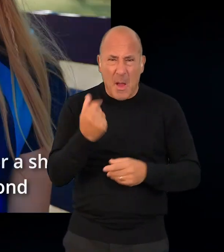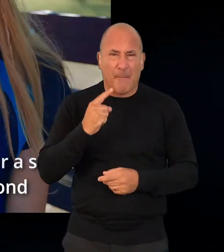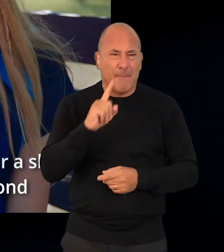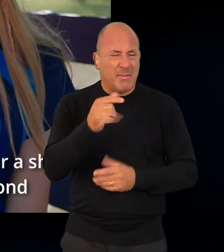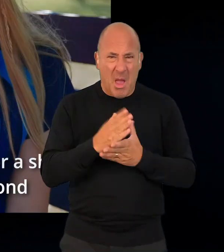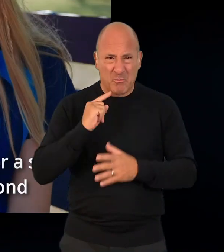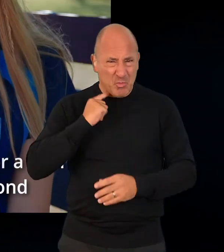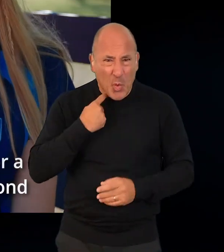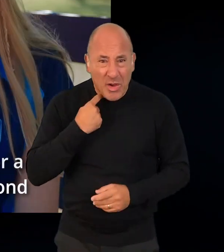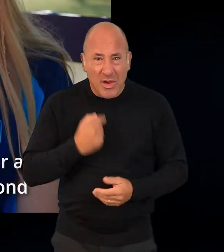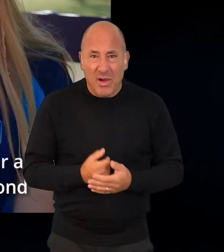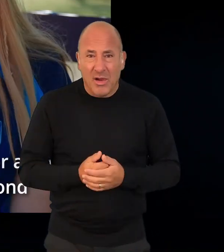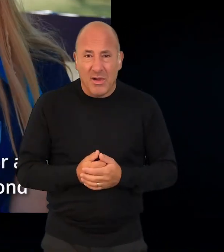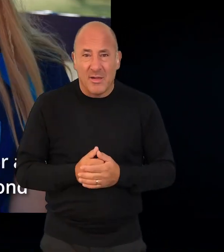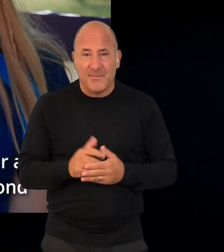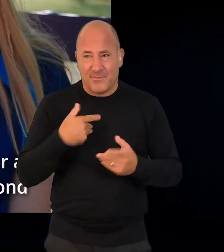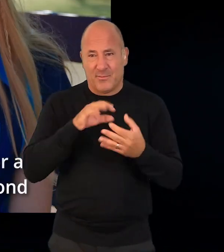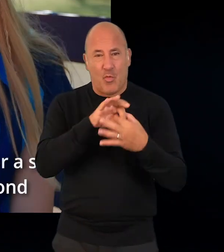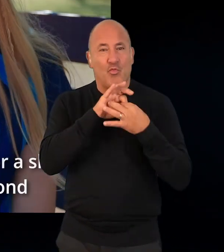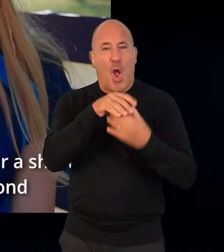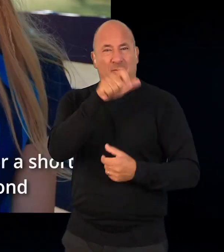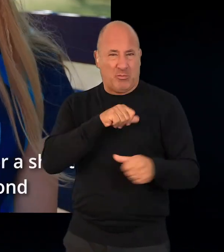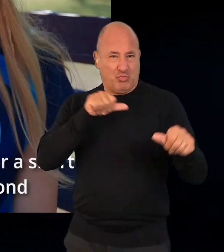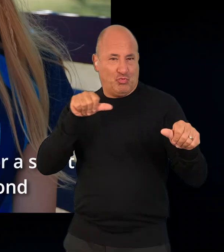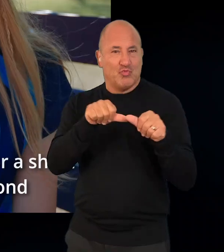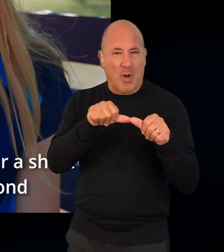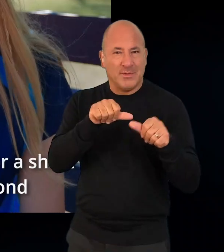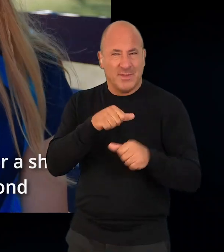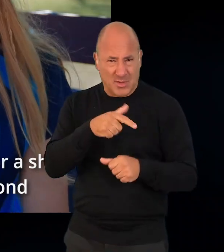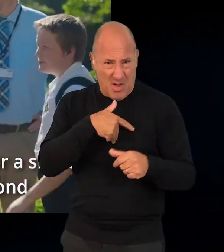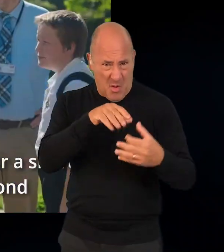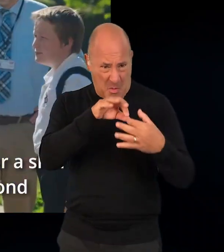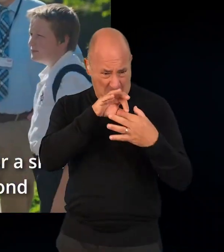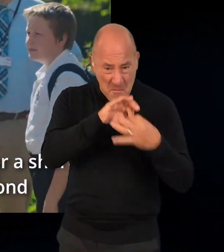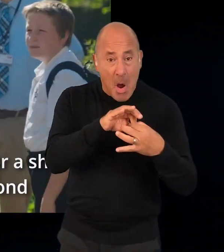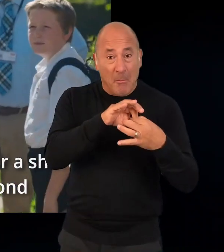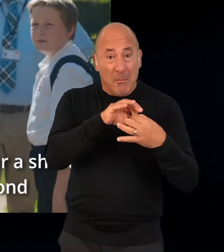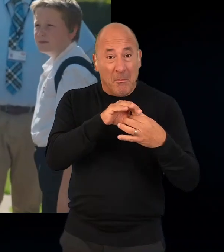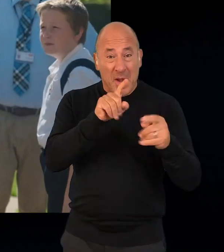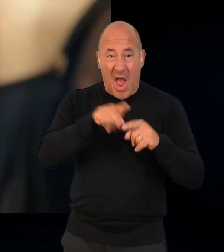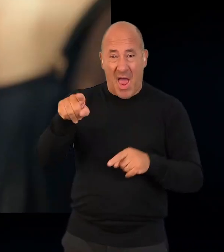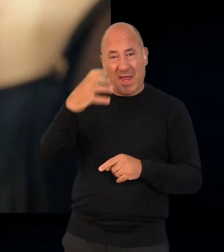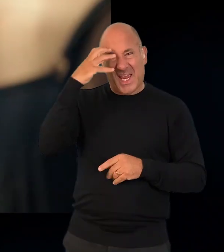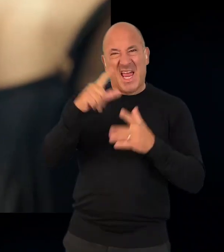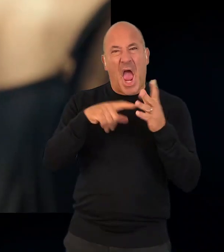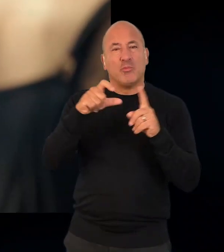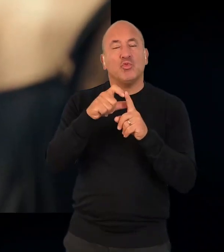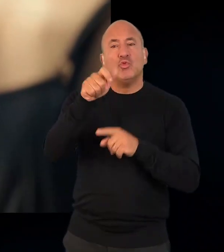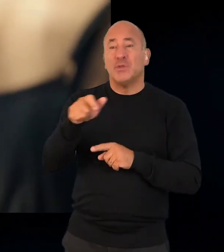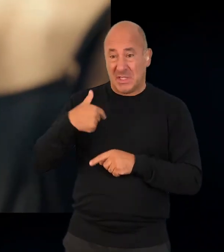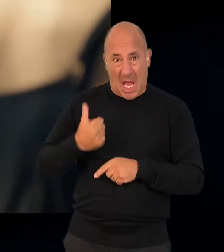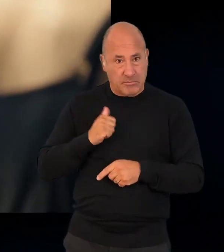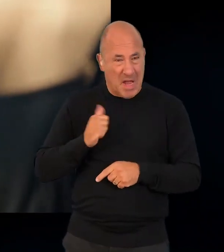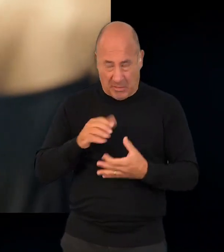cruel. You wouldn't really think working with someone for a short amount of time you would get as close to a bond as I have with some